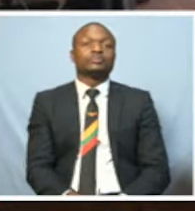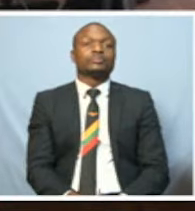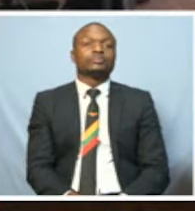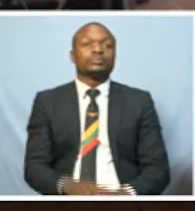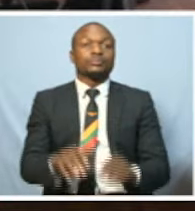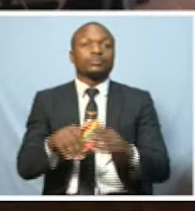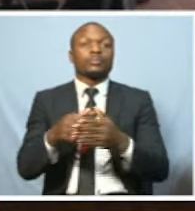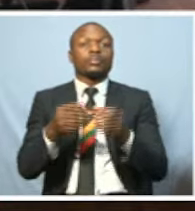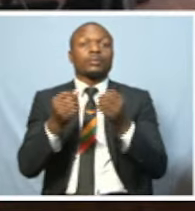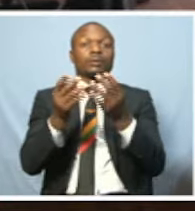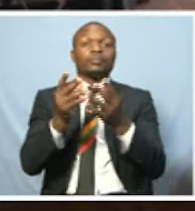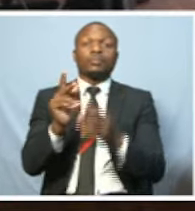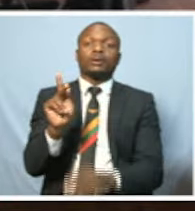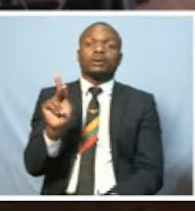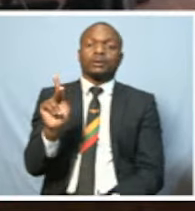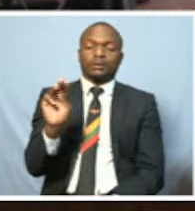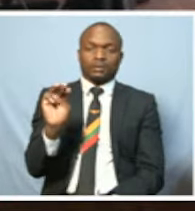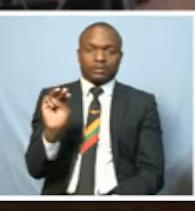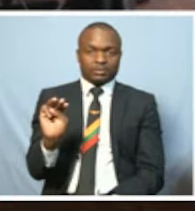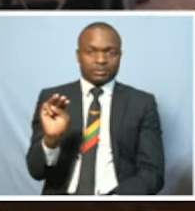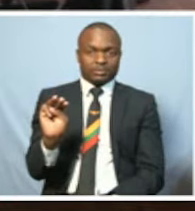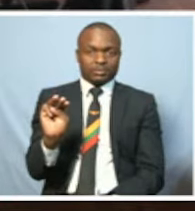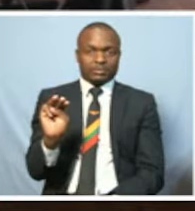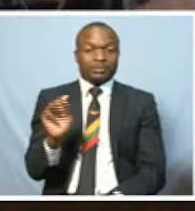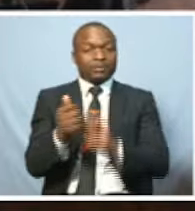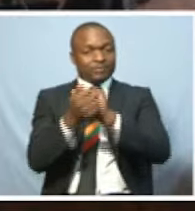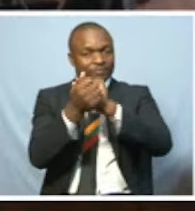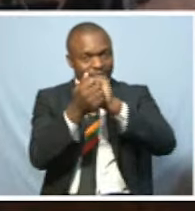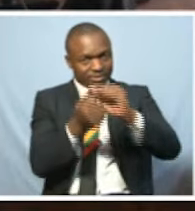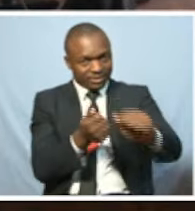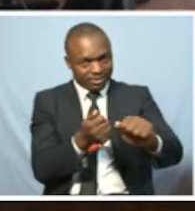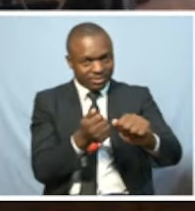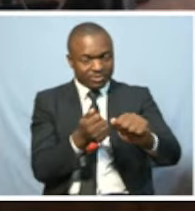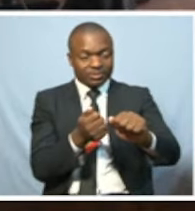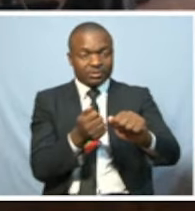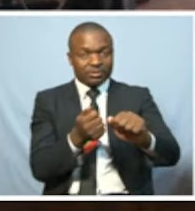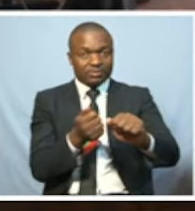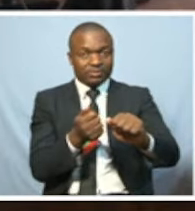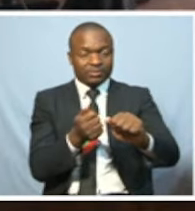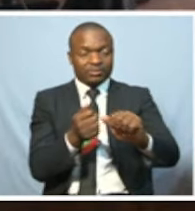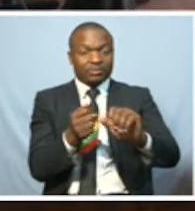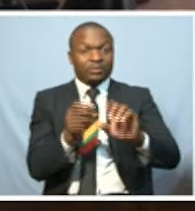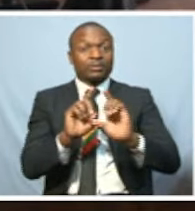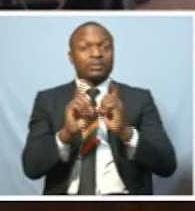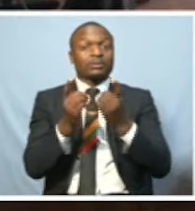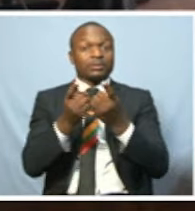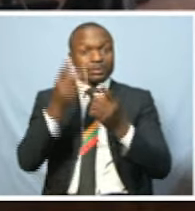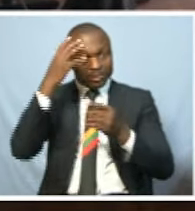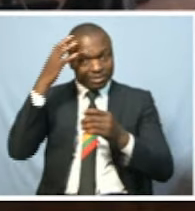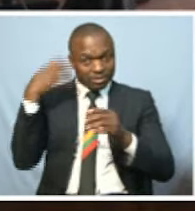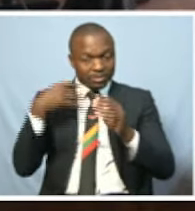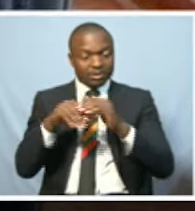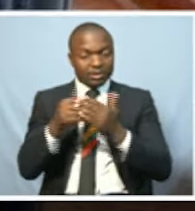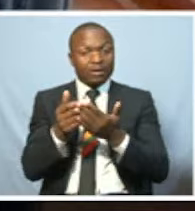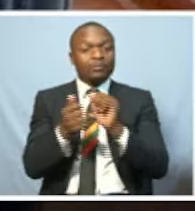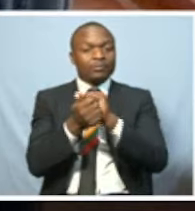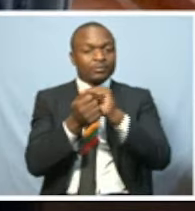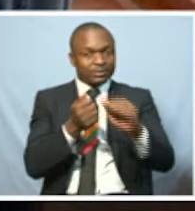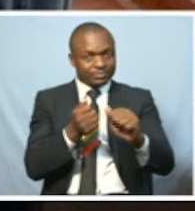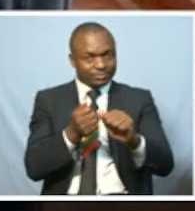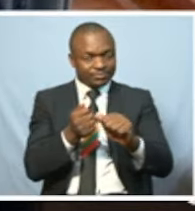many kilometers is this project away from the district office? Thank you very much,